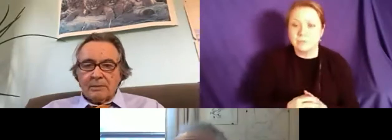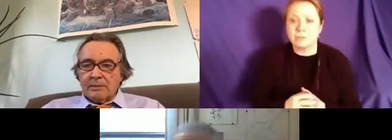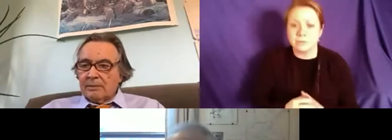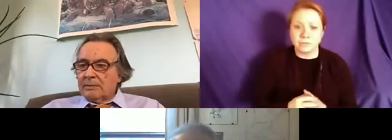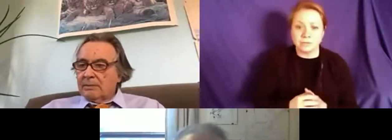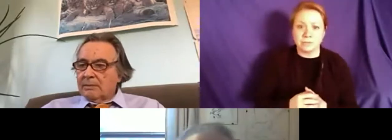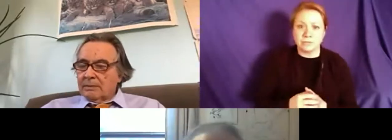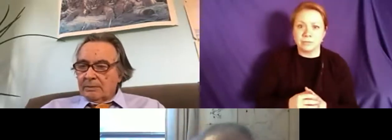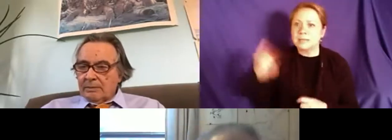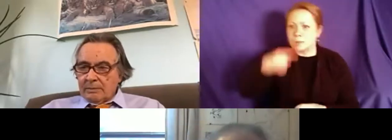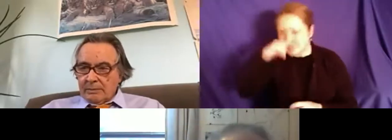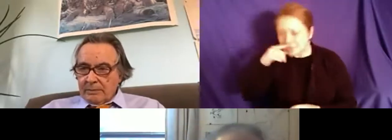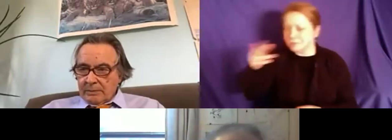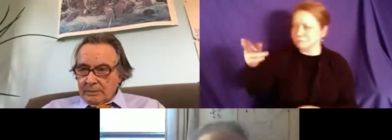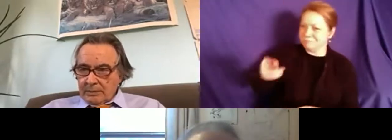Gesundheit.